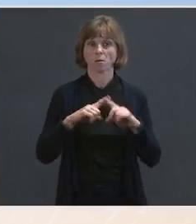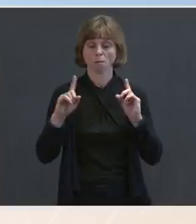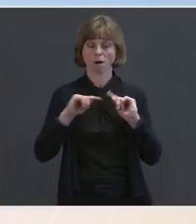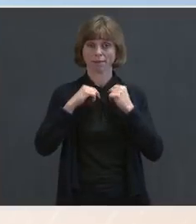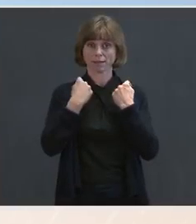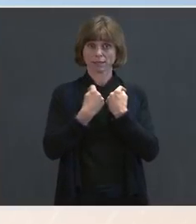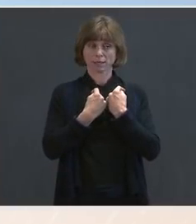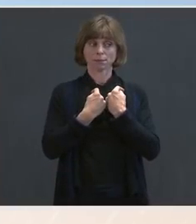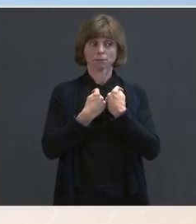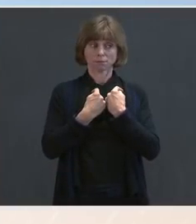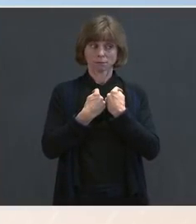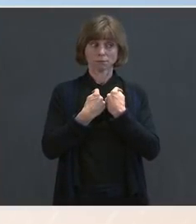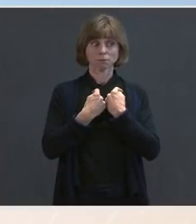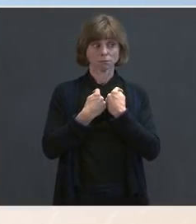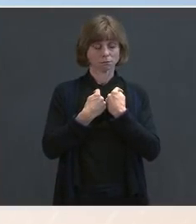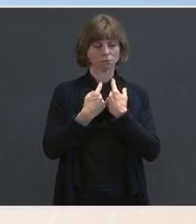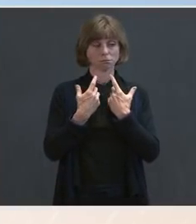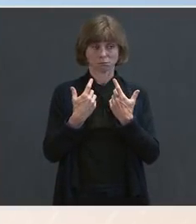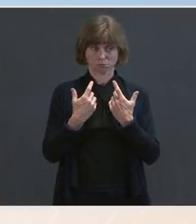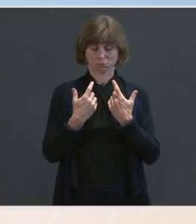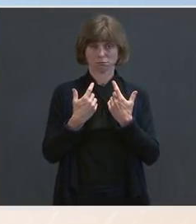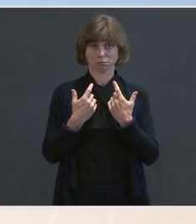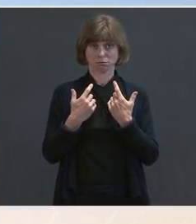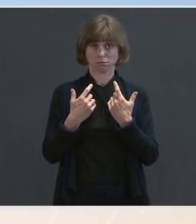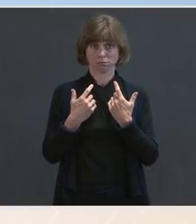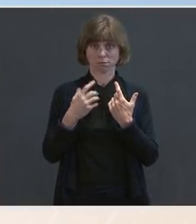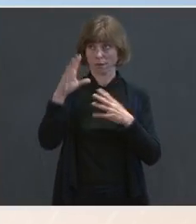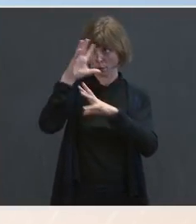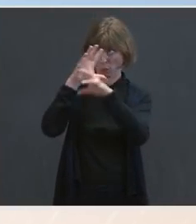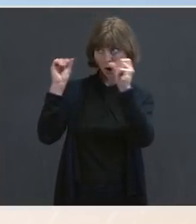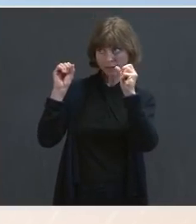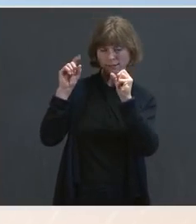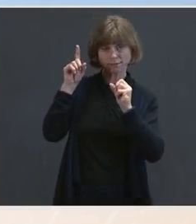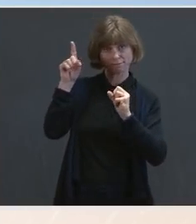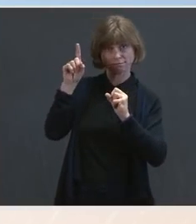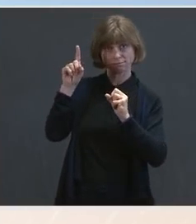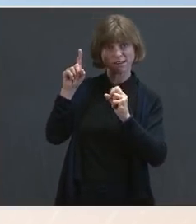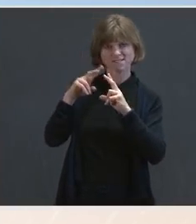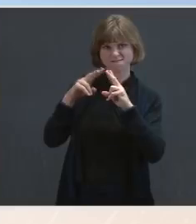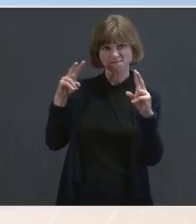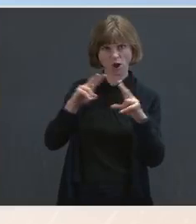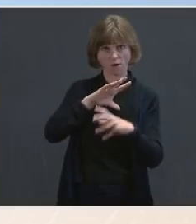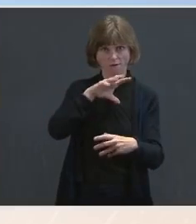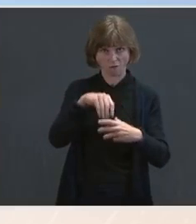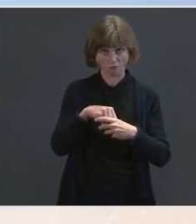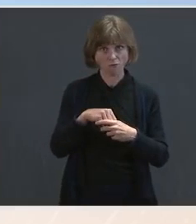course, our team, the president personally remains deeply engaged in